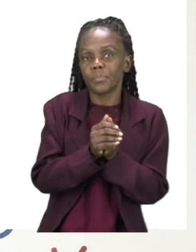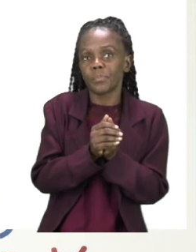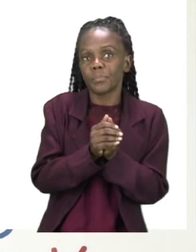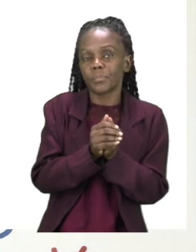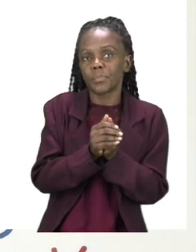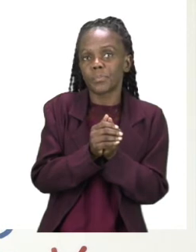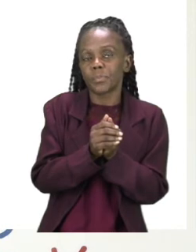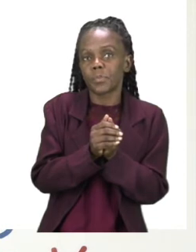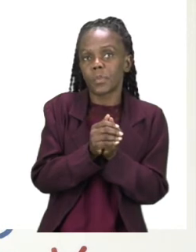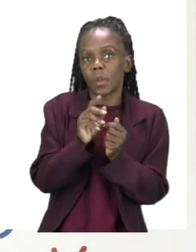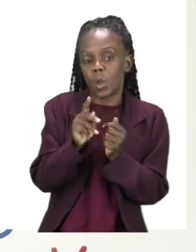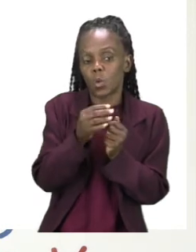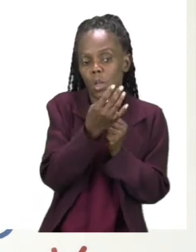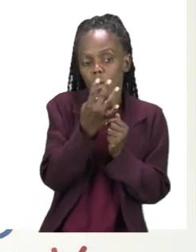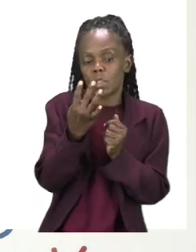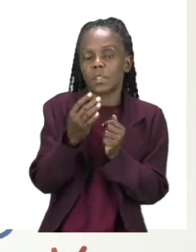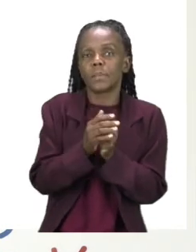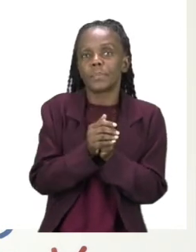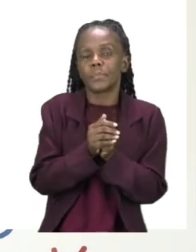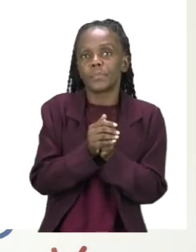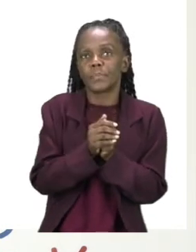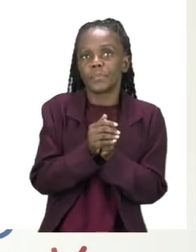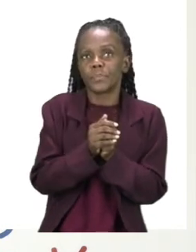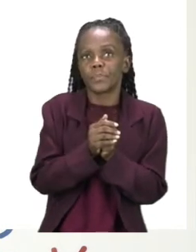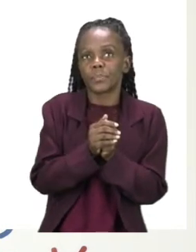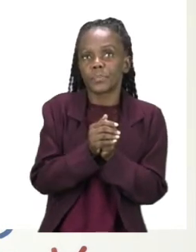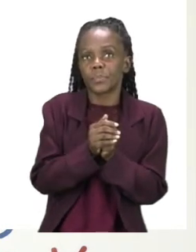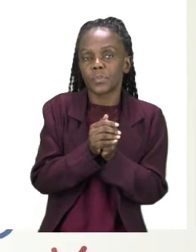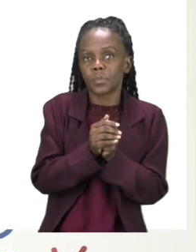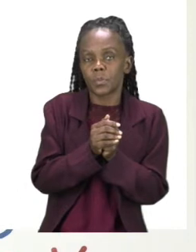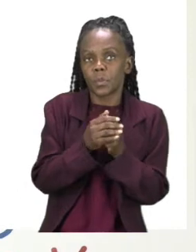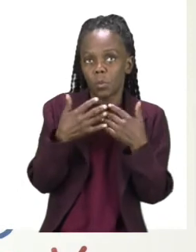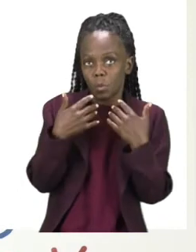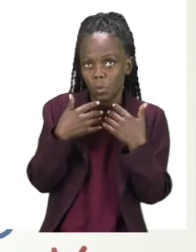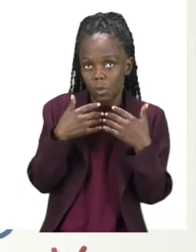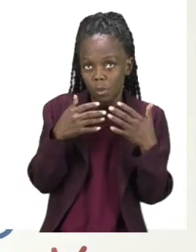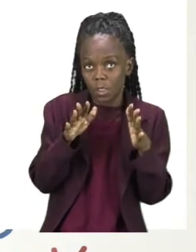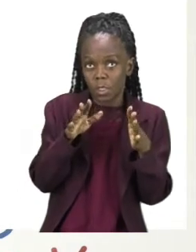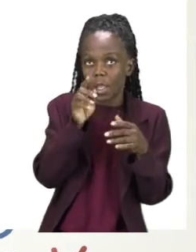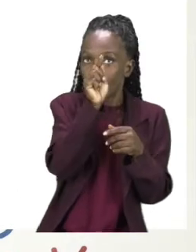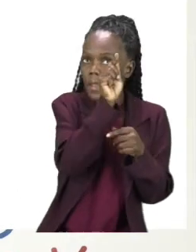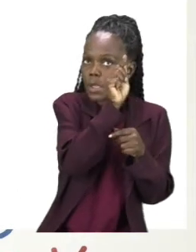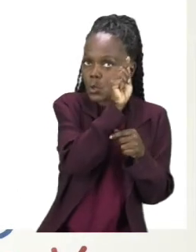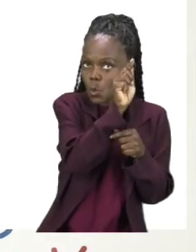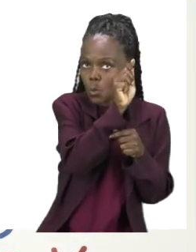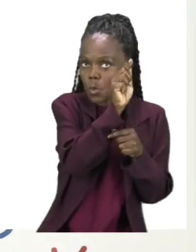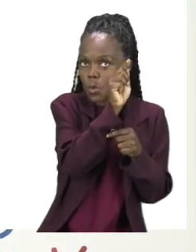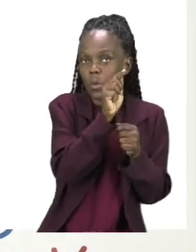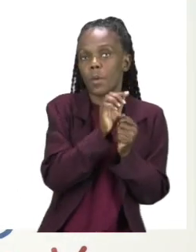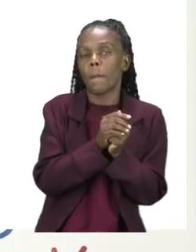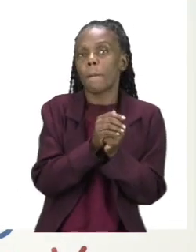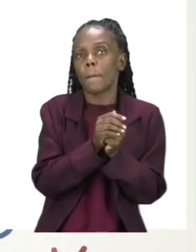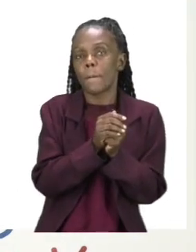things that are in 5s. We're going to start at the top. Now, I'm going to stand this way so I can show you